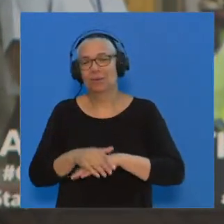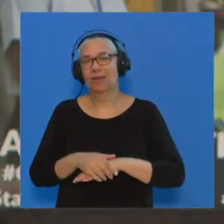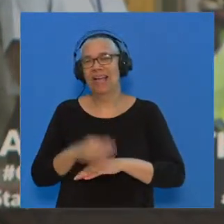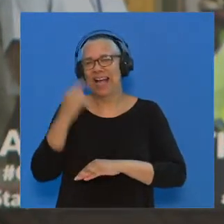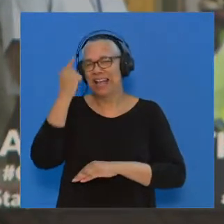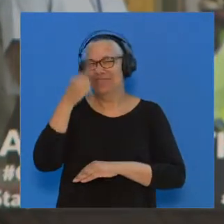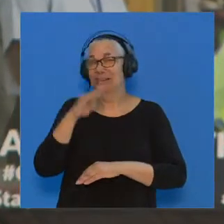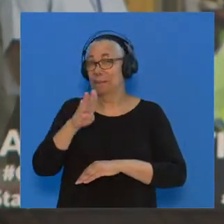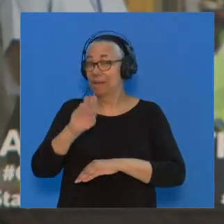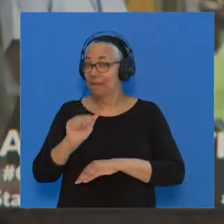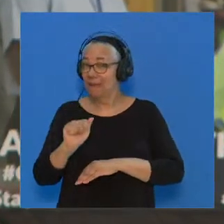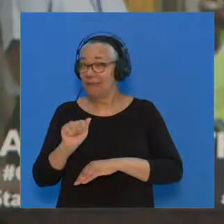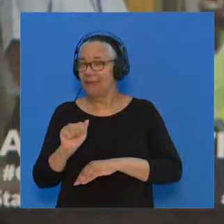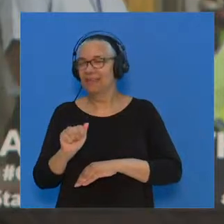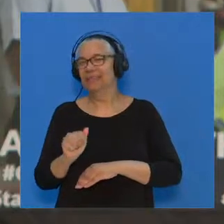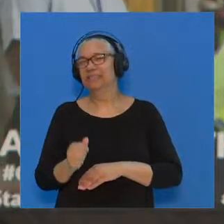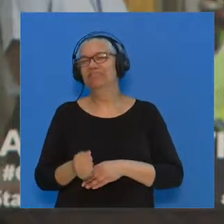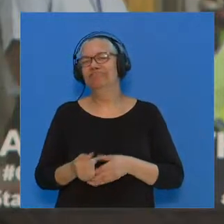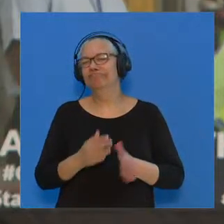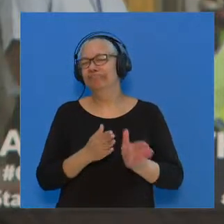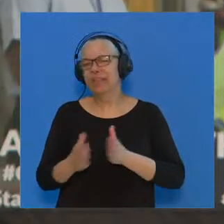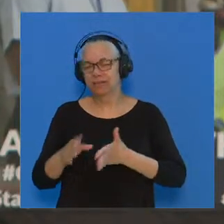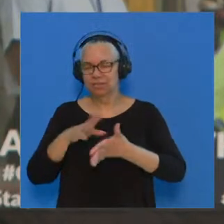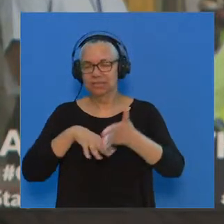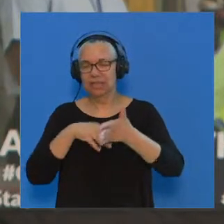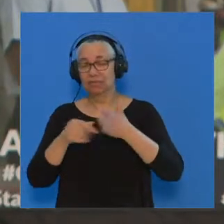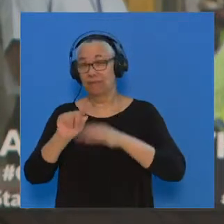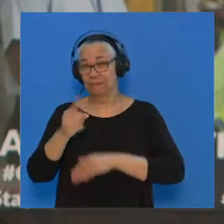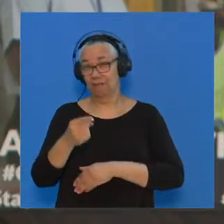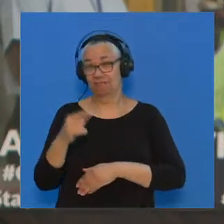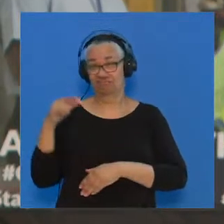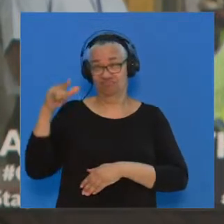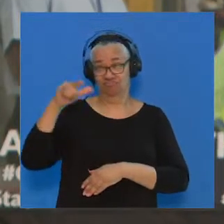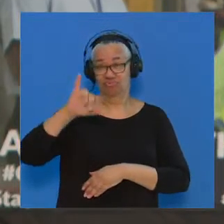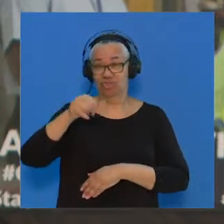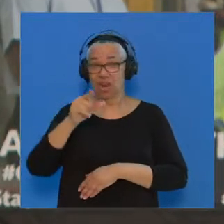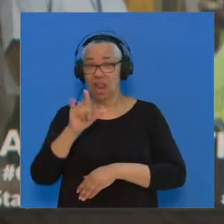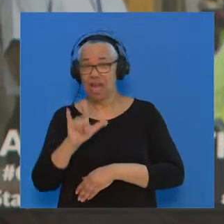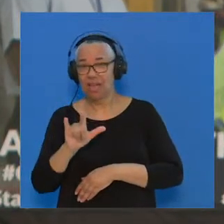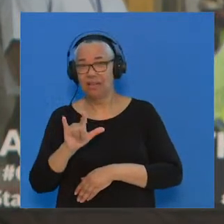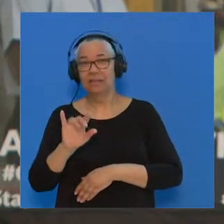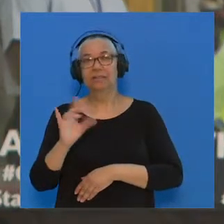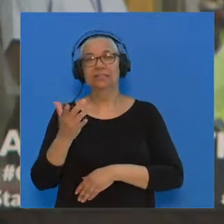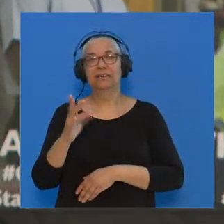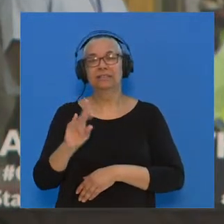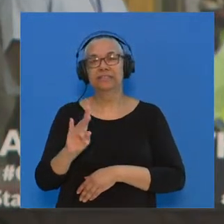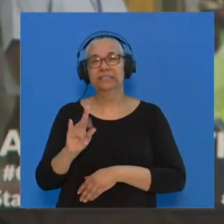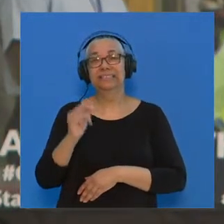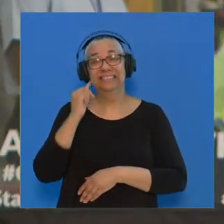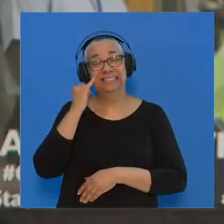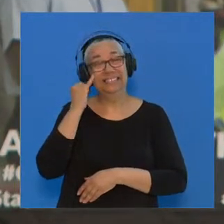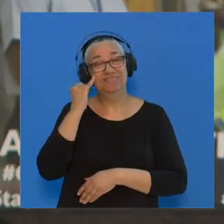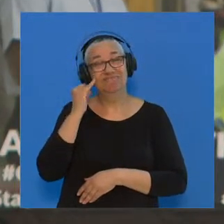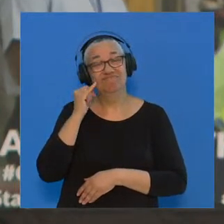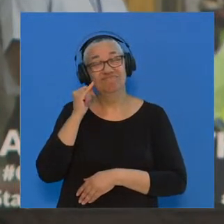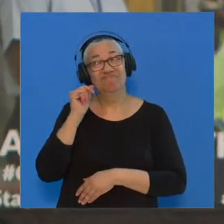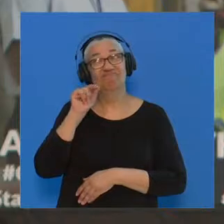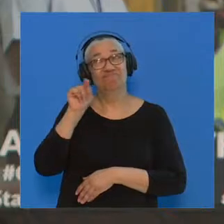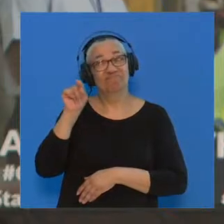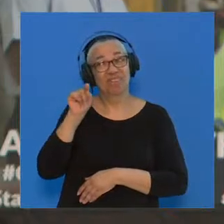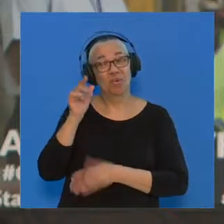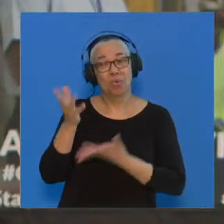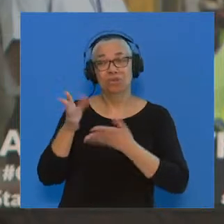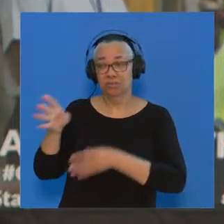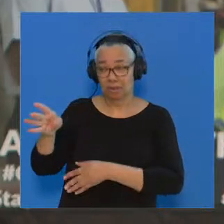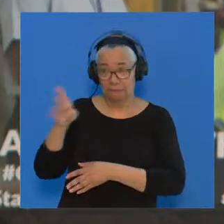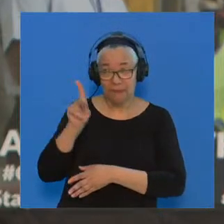is looking to have their first flight, I think it's July 17th, I think is the schedule. And if those persons are looking to return, they may,